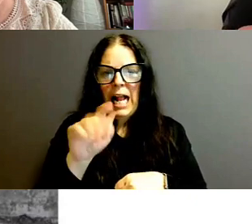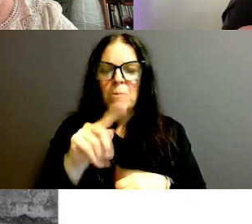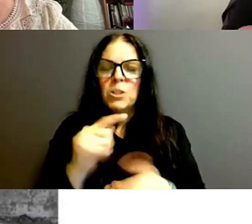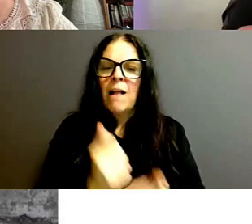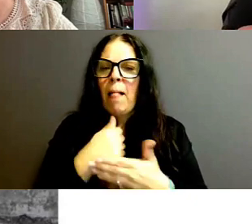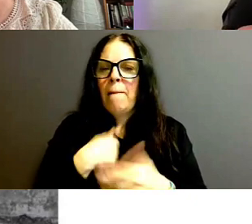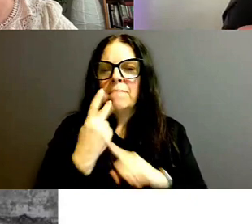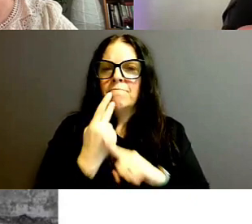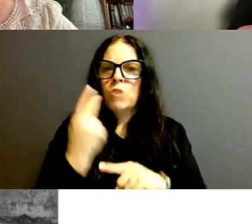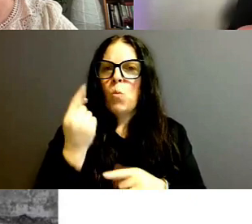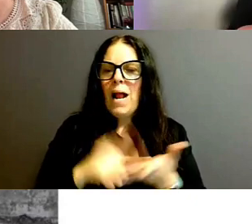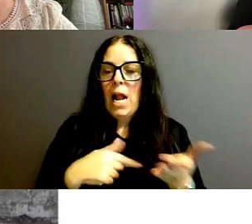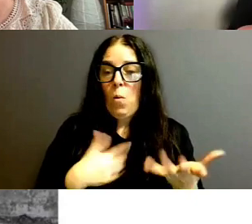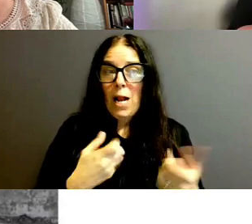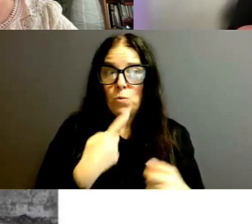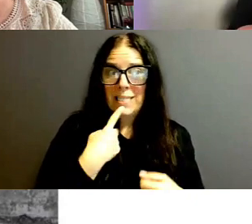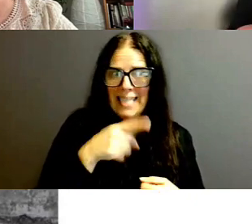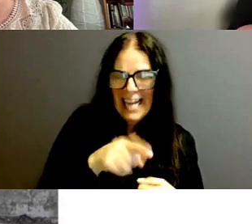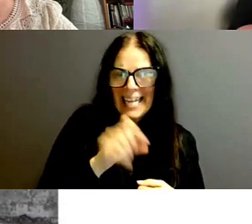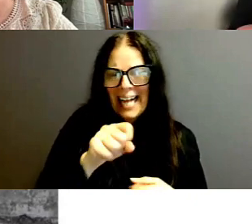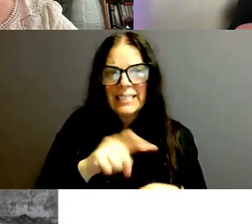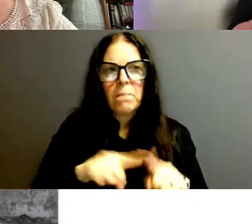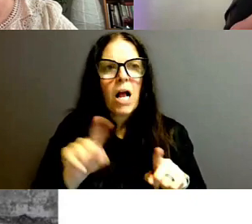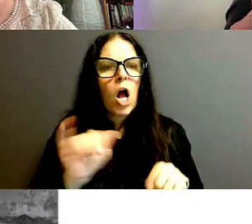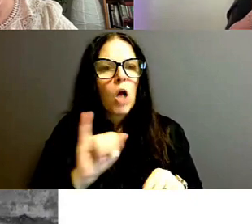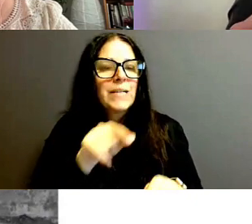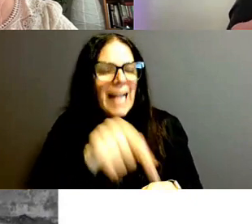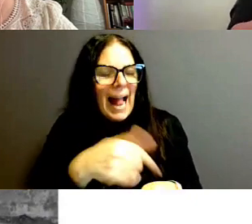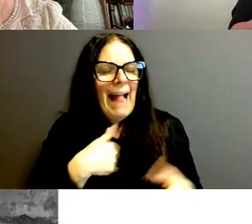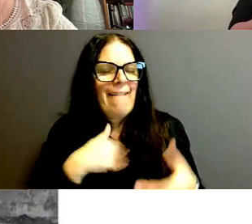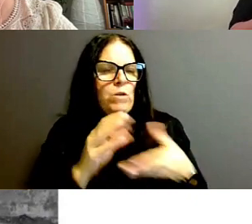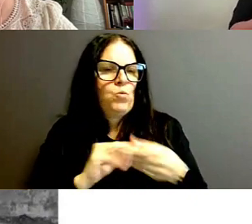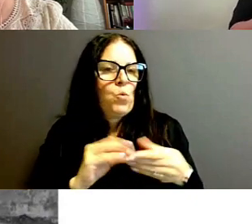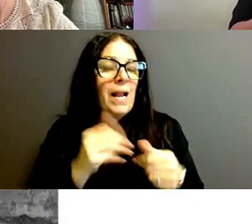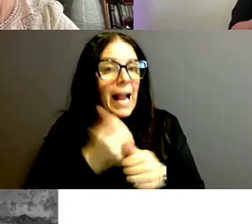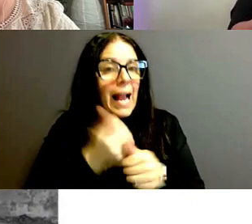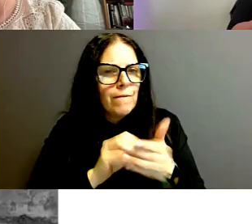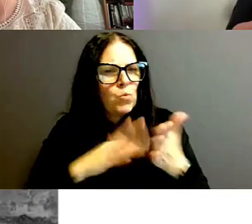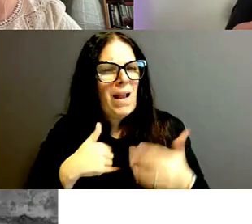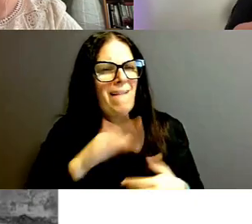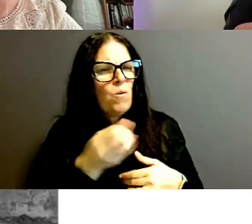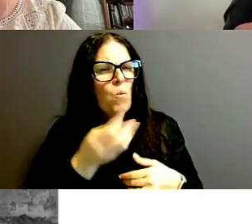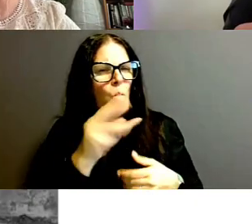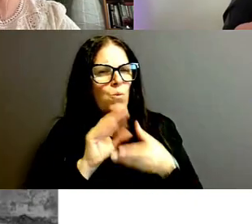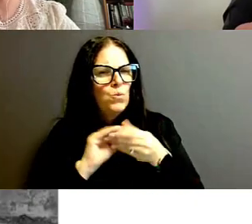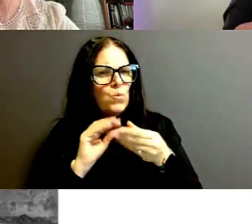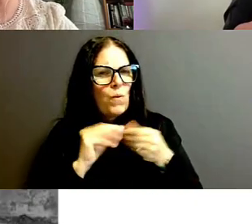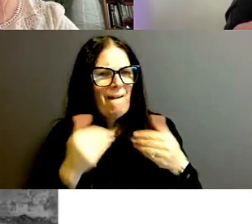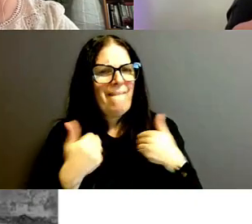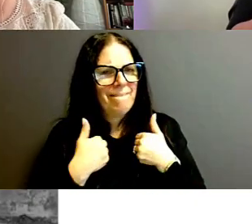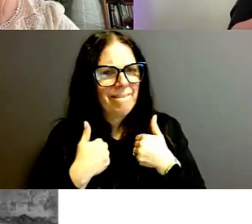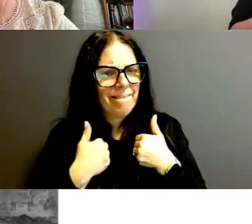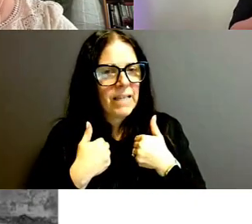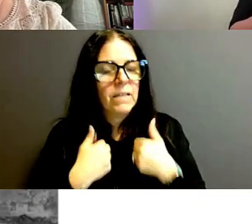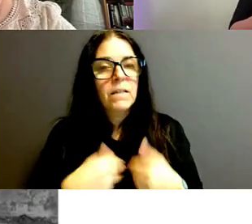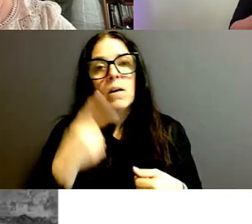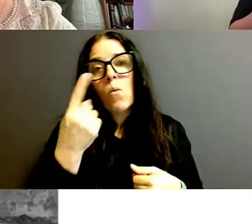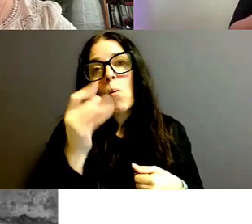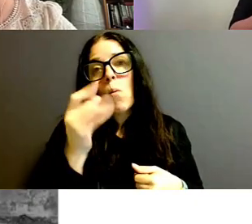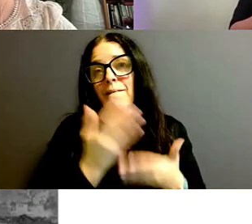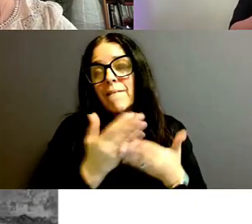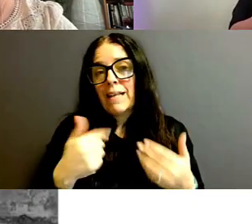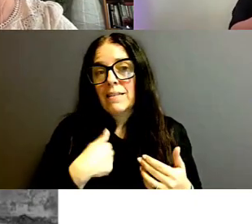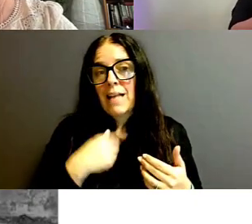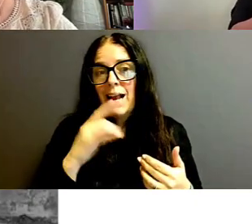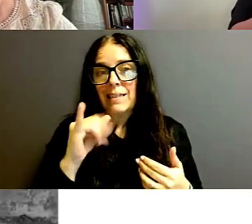I want to say, but it also represents a story. Every student is a story. And one of the things that I